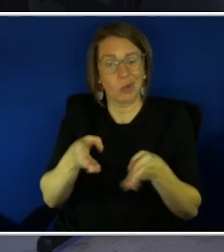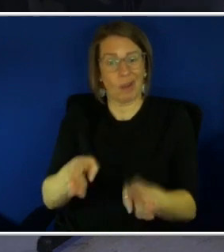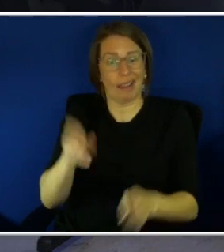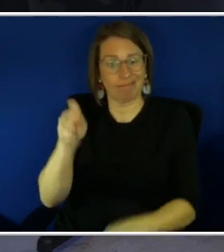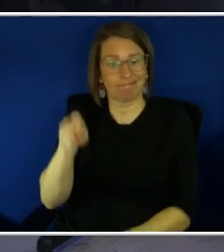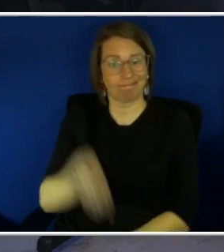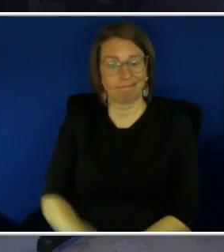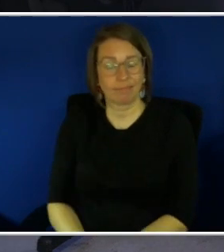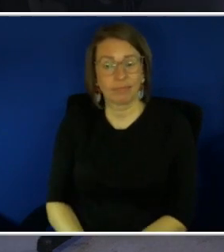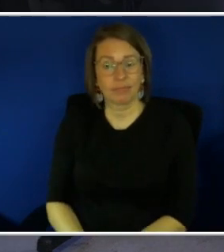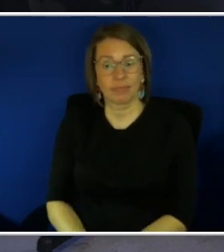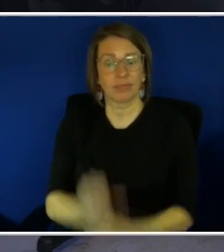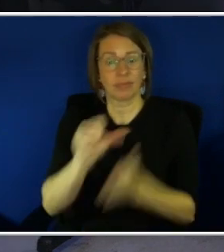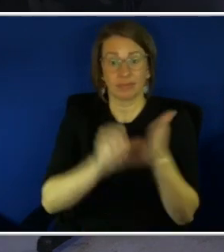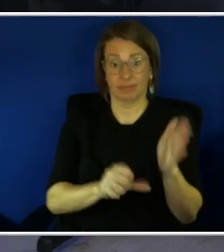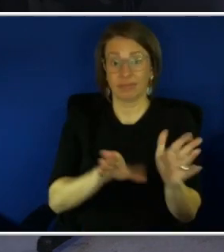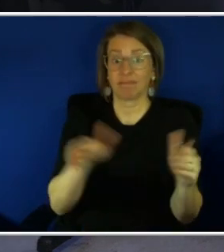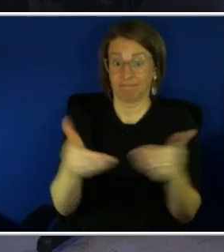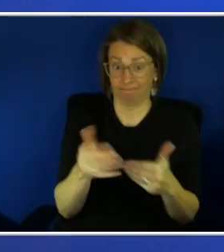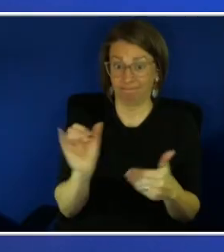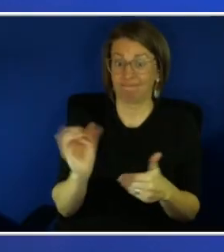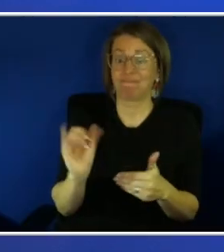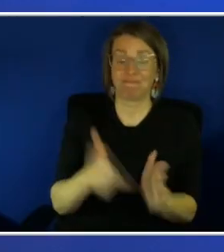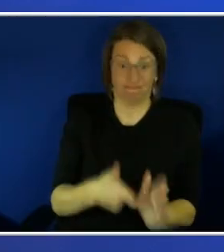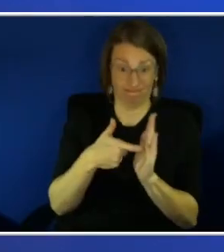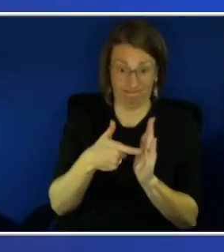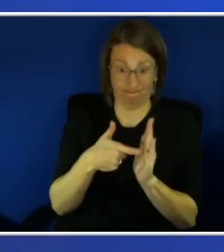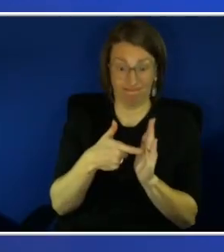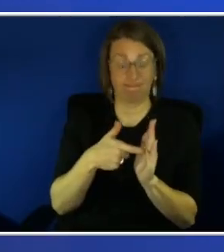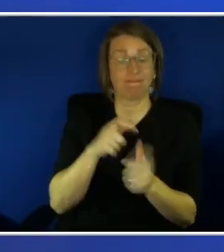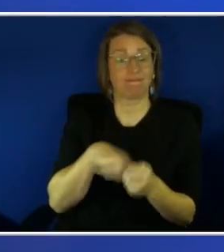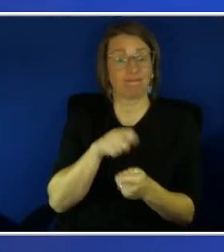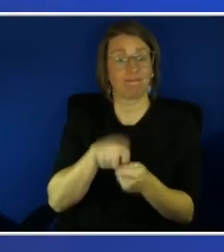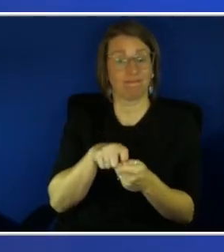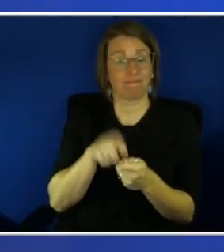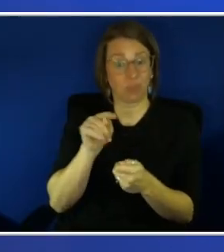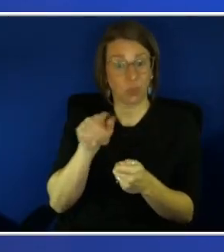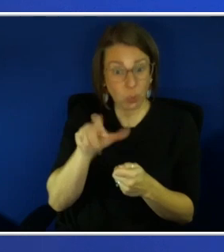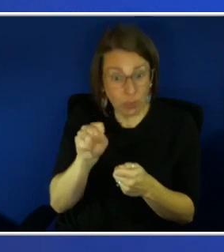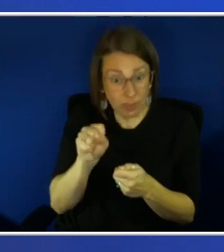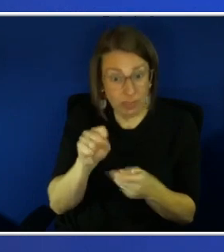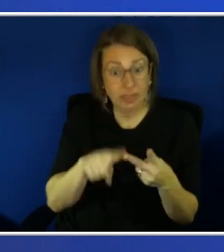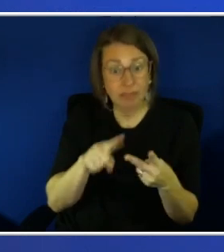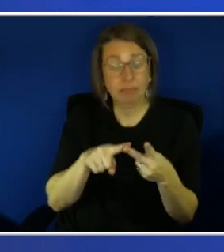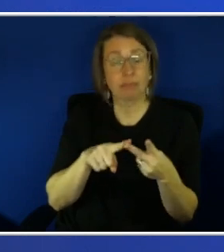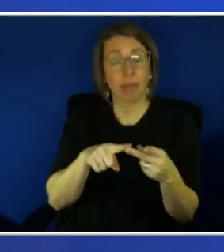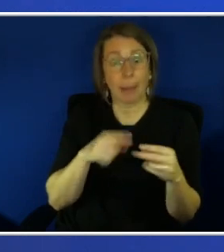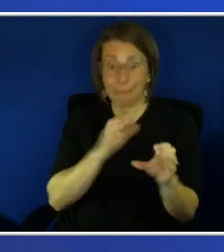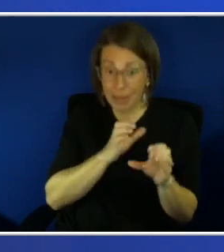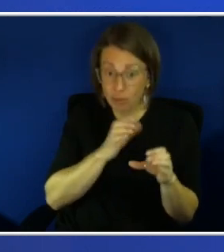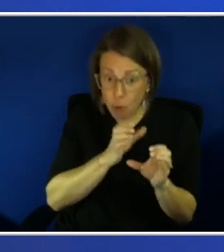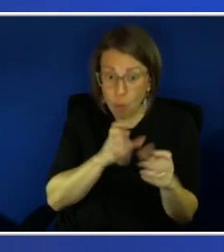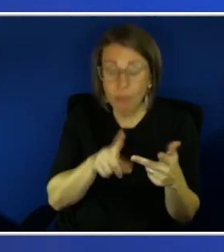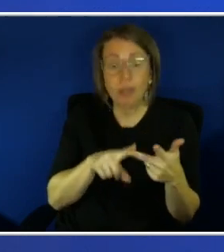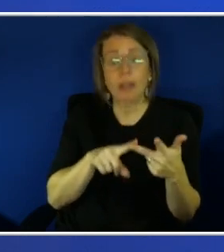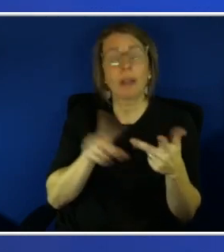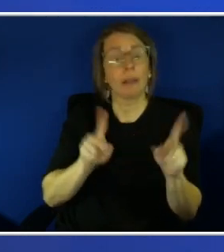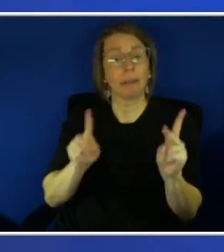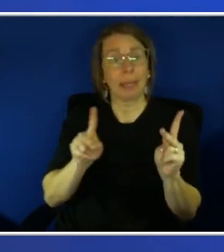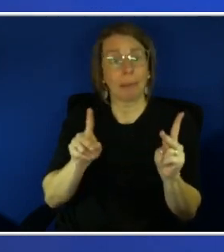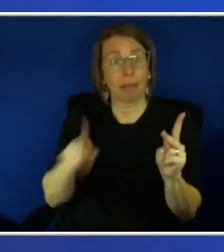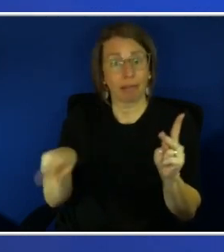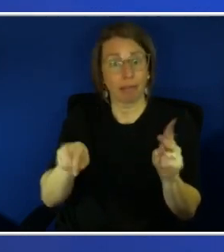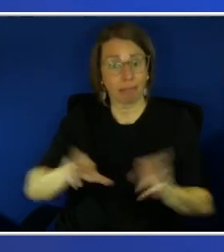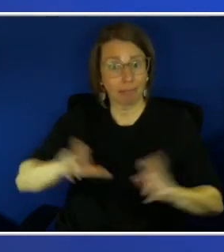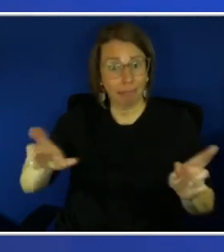even in the operating room, like Yes. it requires a very specific set of tools and a microscope, and the people who, prepare the instruments,